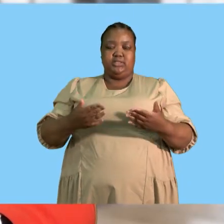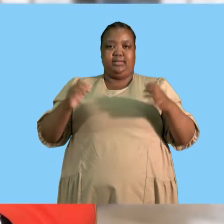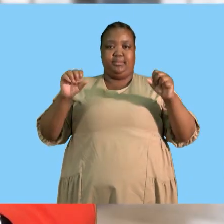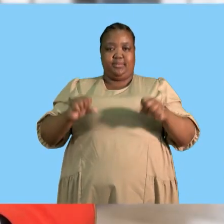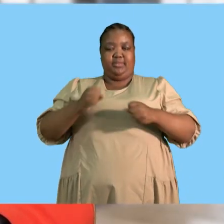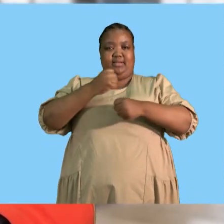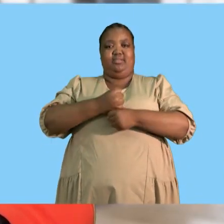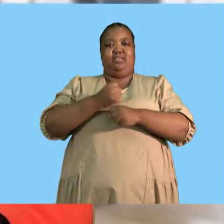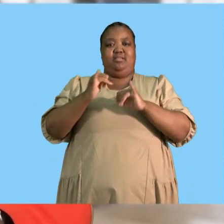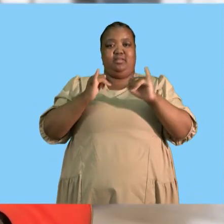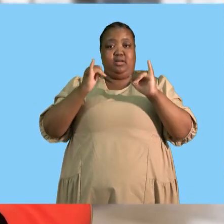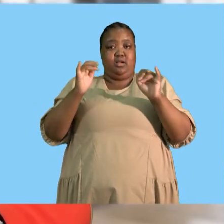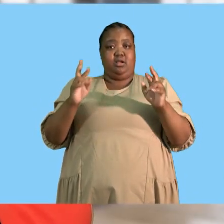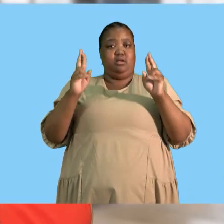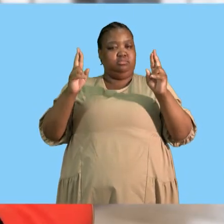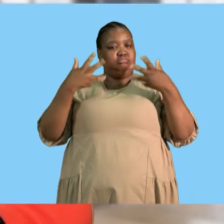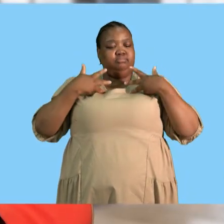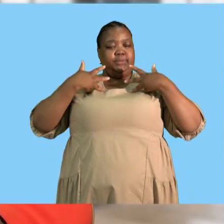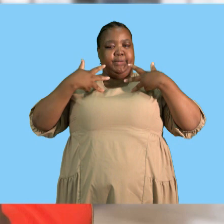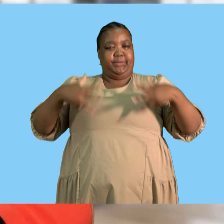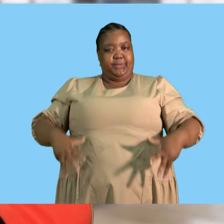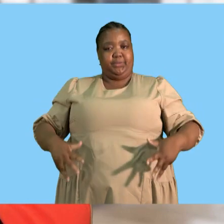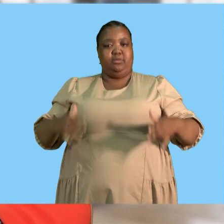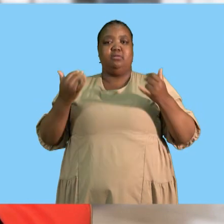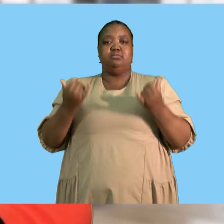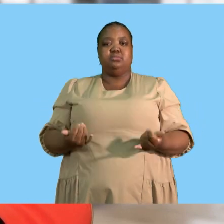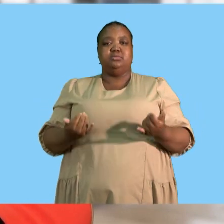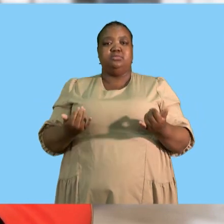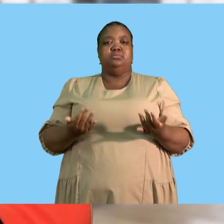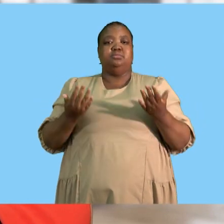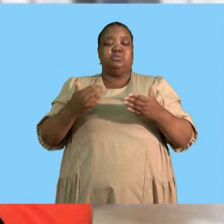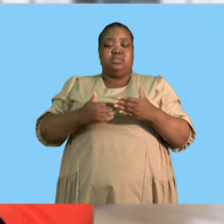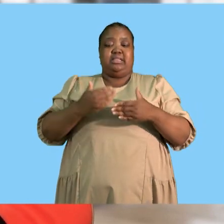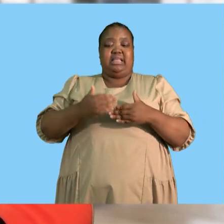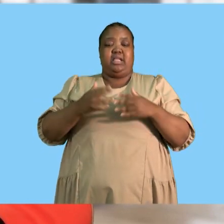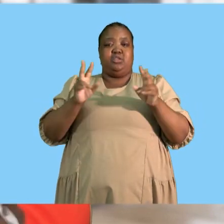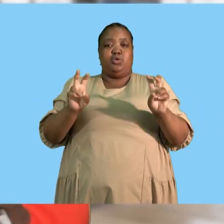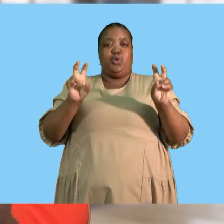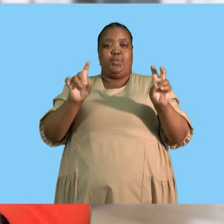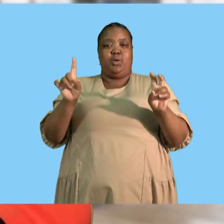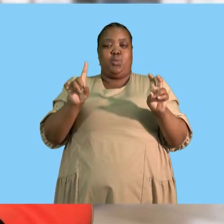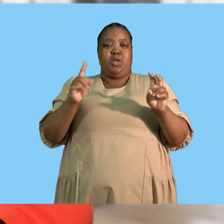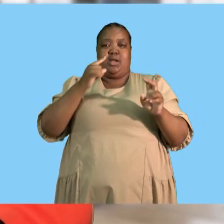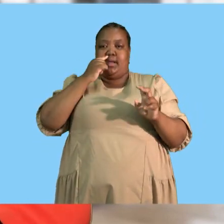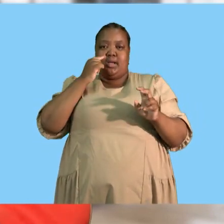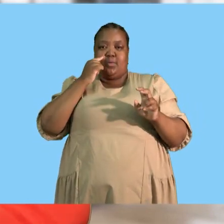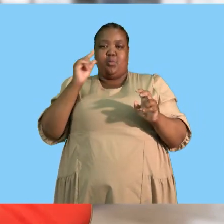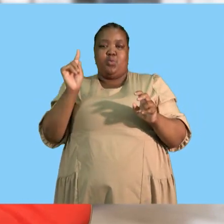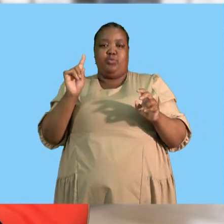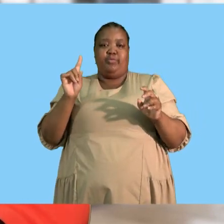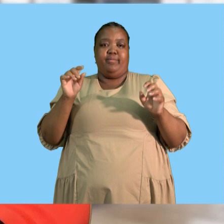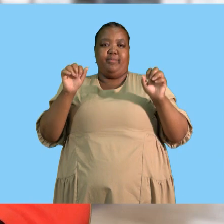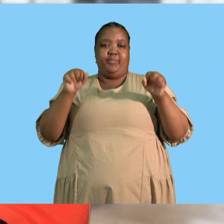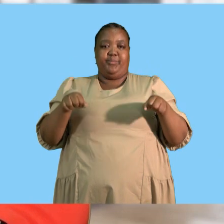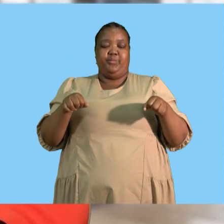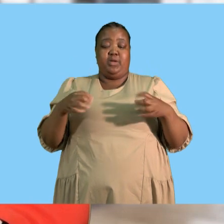Welcome back, grade 11s. I hope you are relaxed, and now let's look at the next topic, which is called avenues